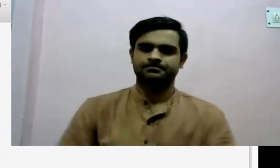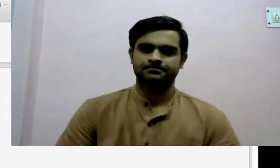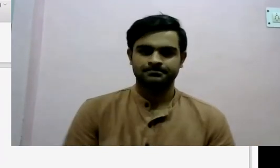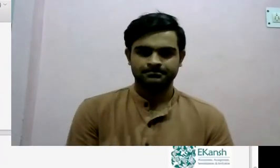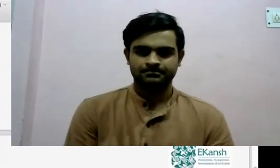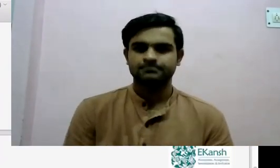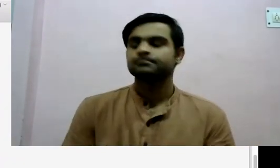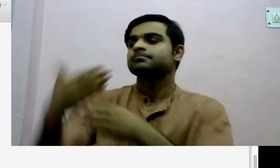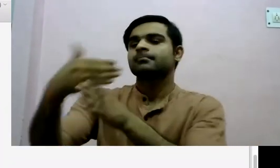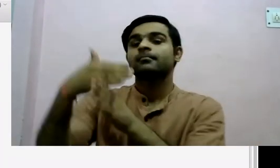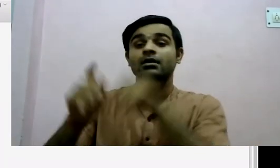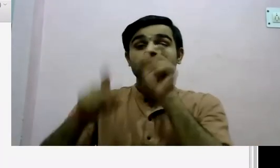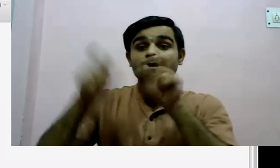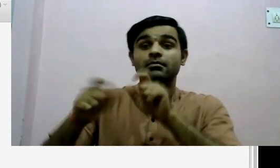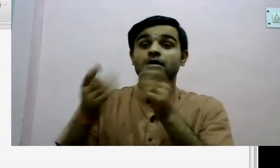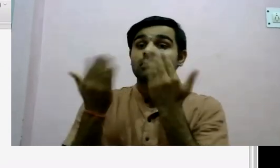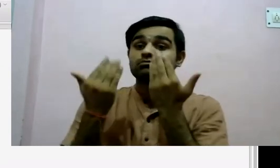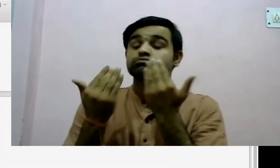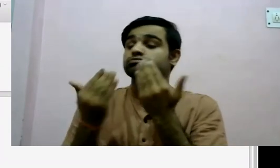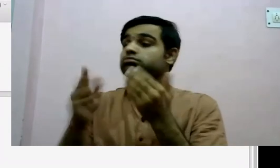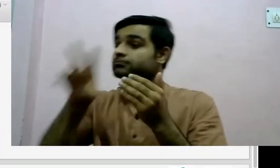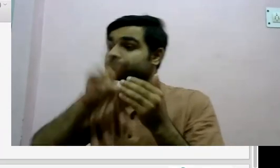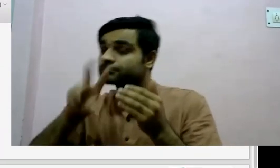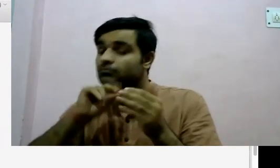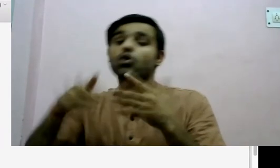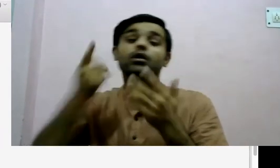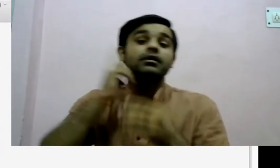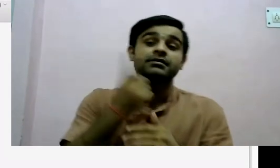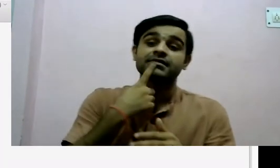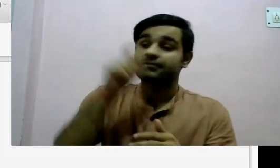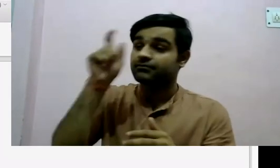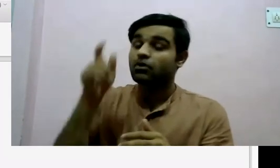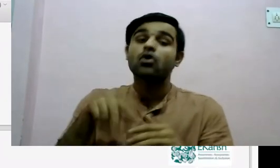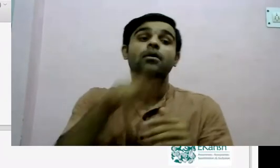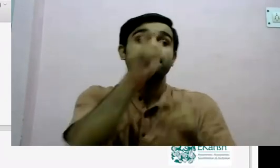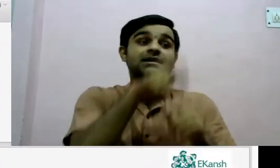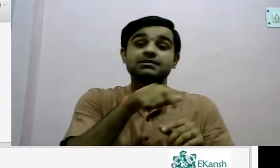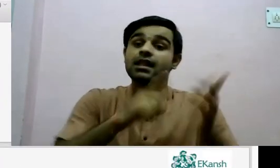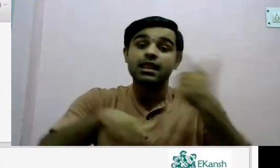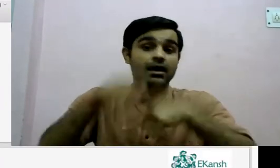share with people who might be speech or hearing impaired or not speak the language that you do.